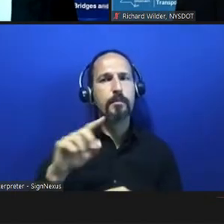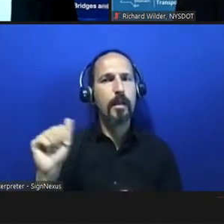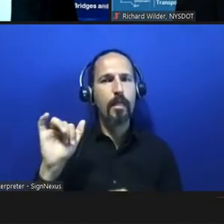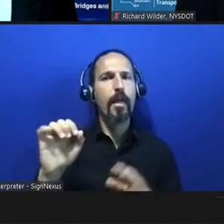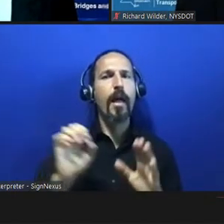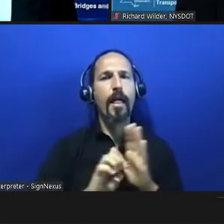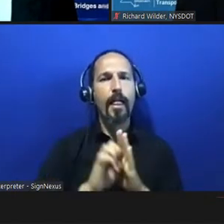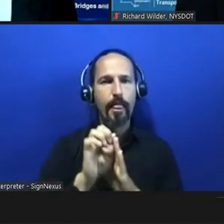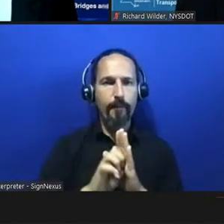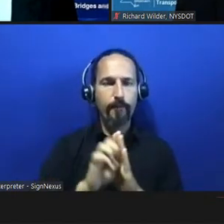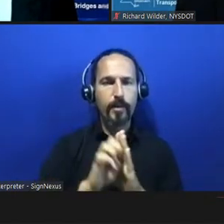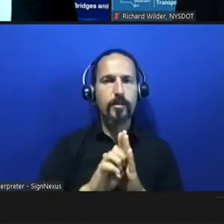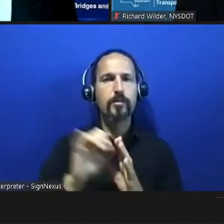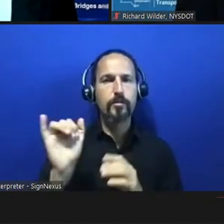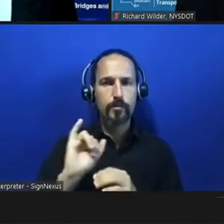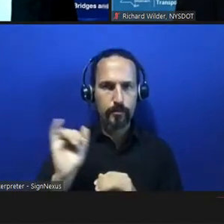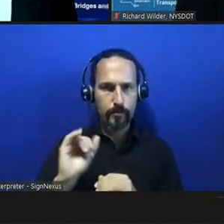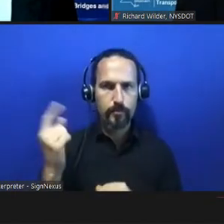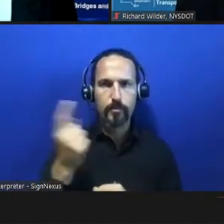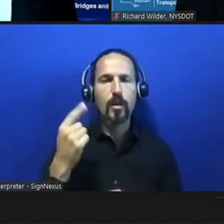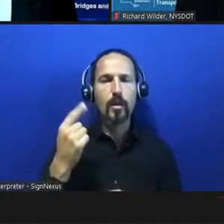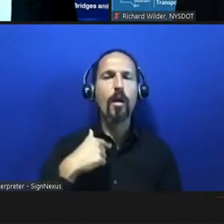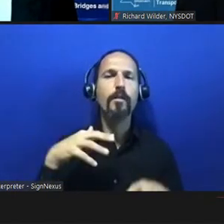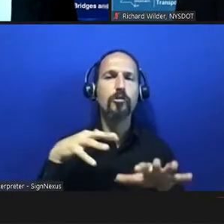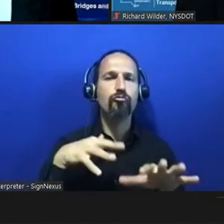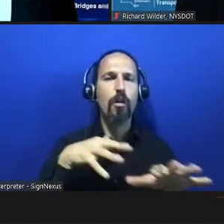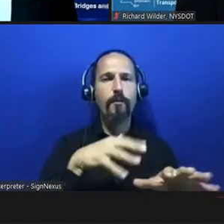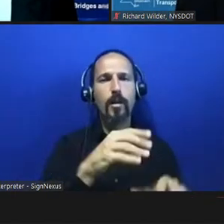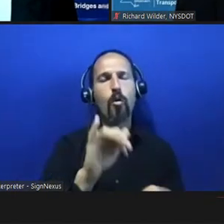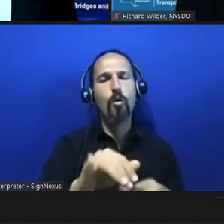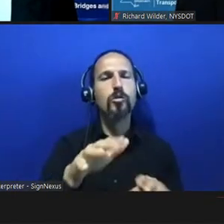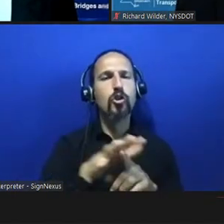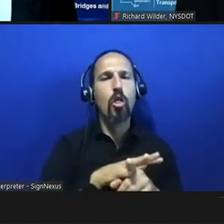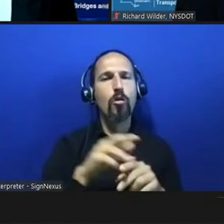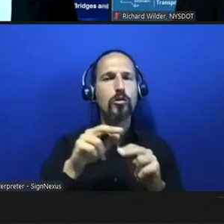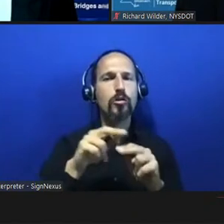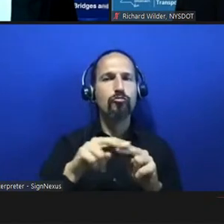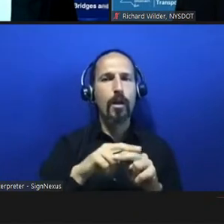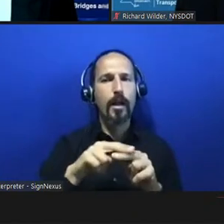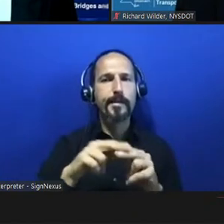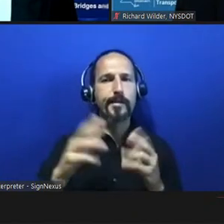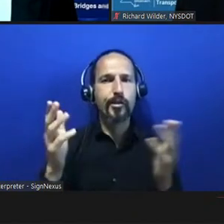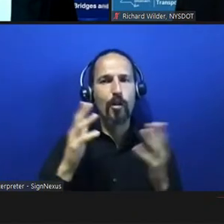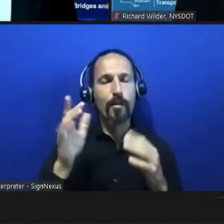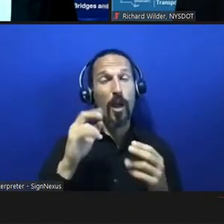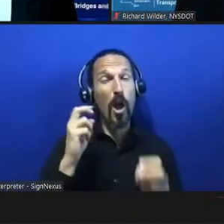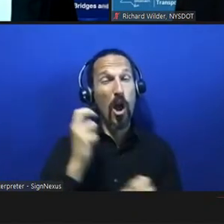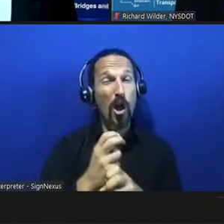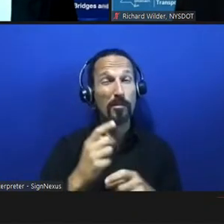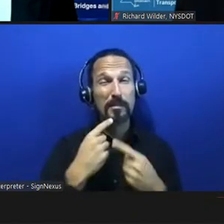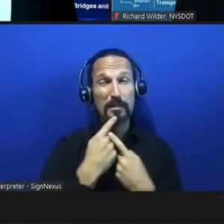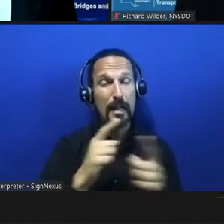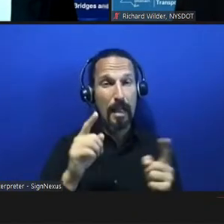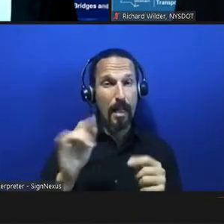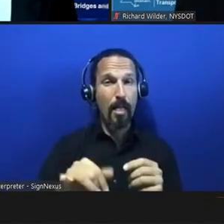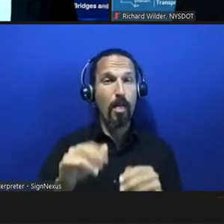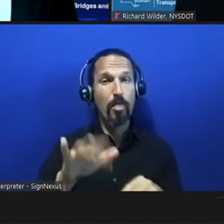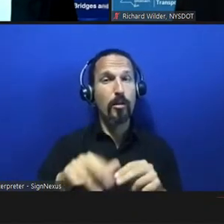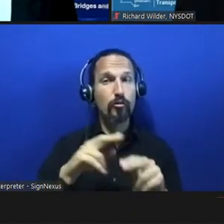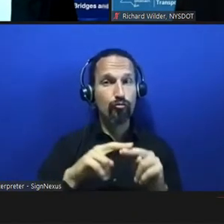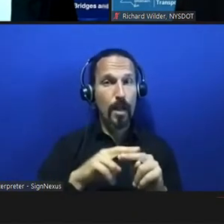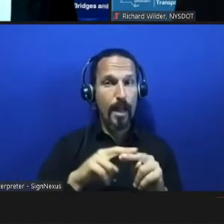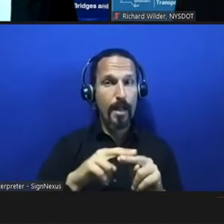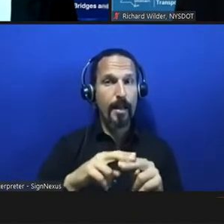elevators as well as there's always traffic or slow train service so it's hard to say get on the train because